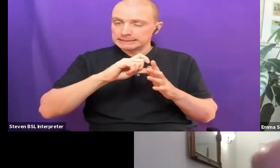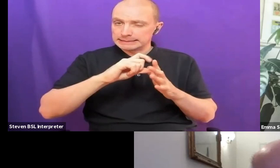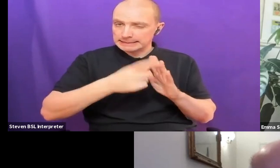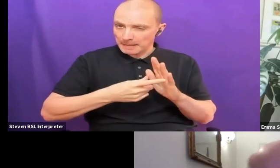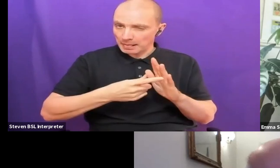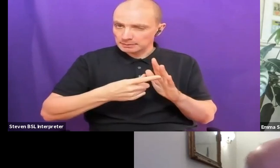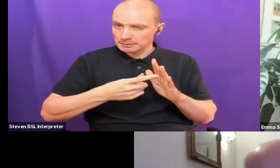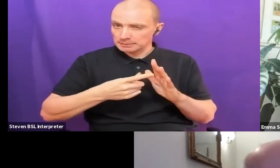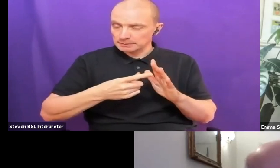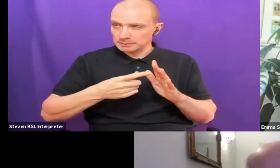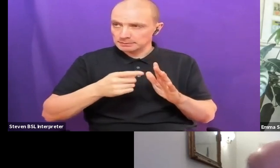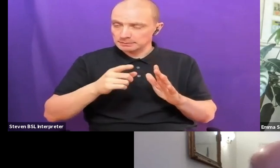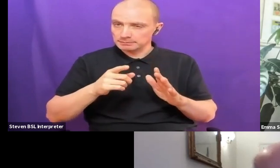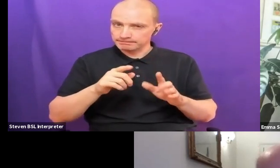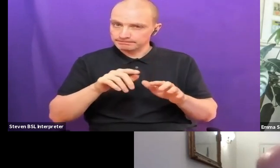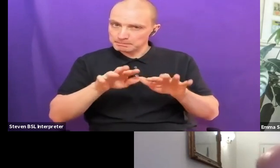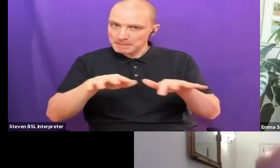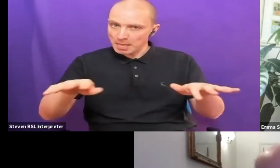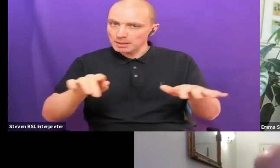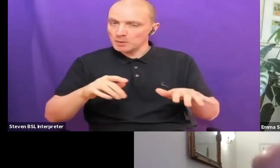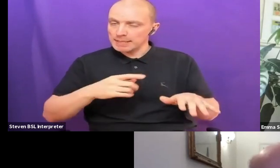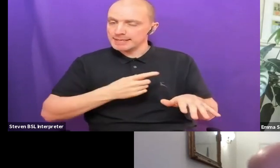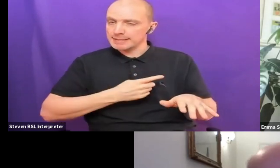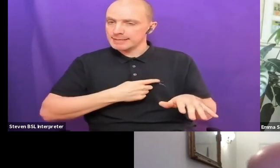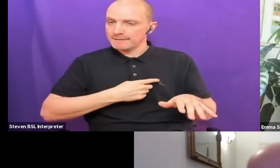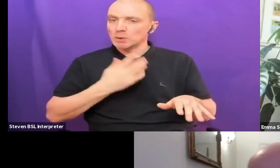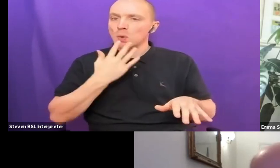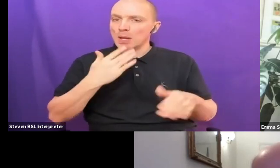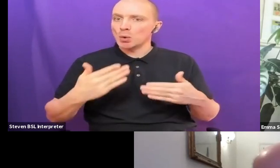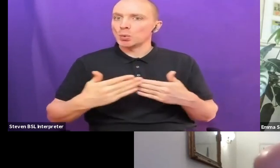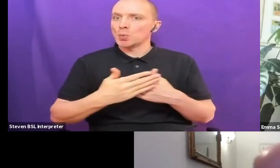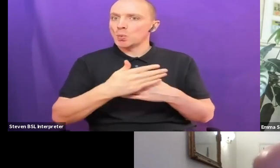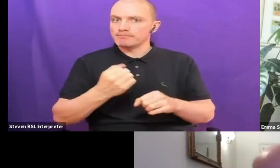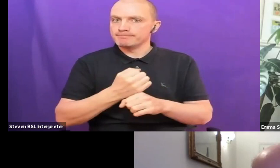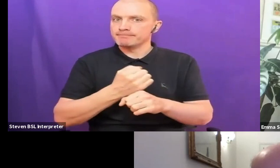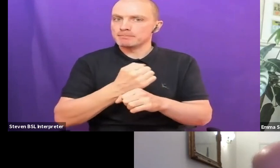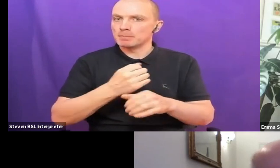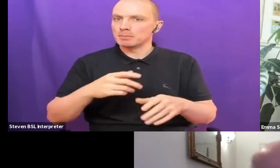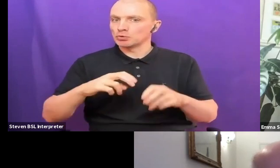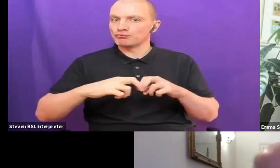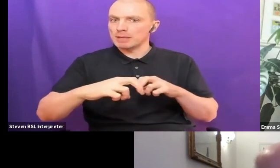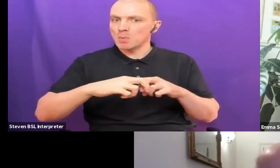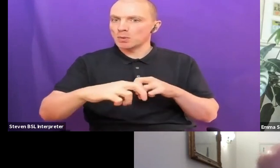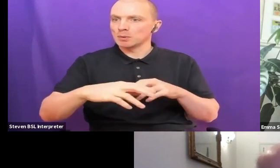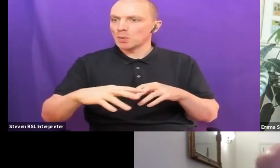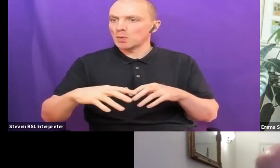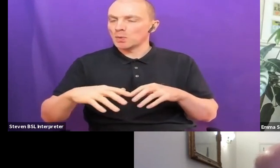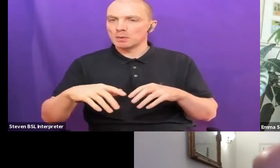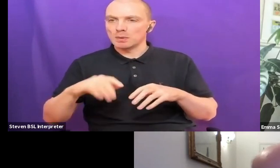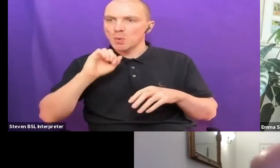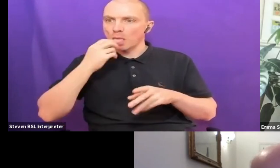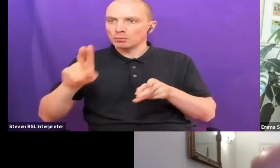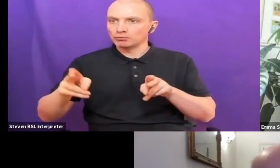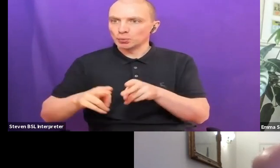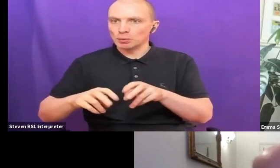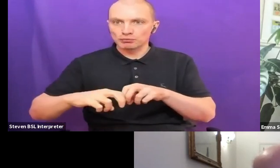about an apparently new idea about transport or managing streets, like, for example, low traffic neighbourhoods or spaces